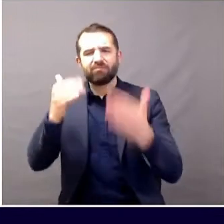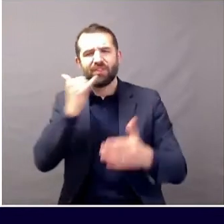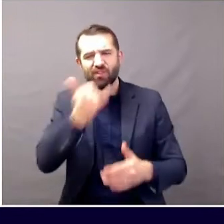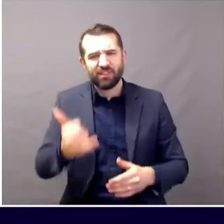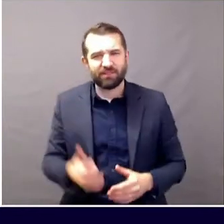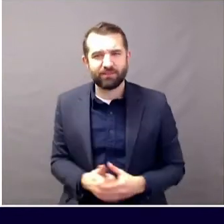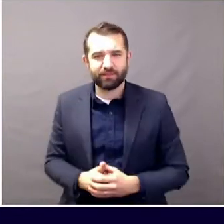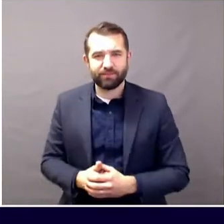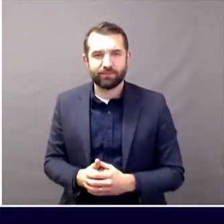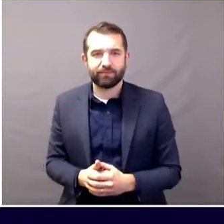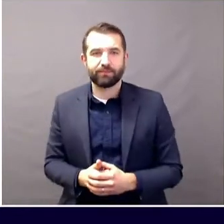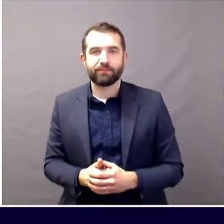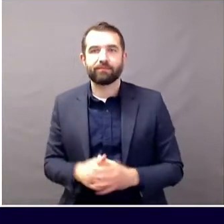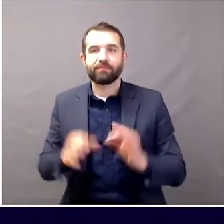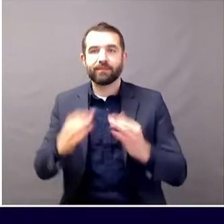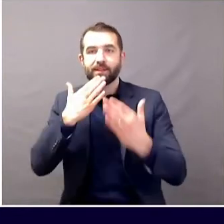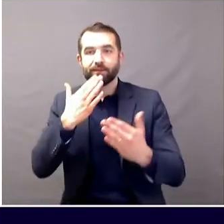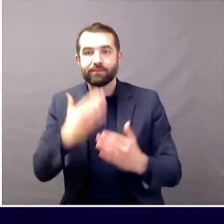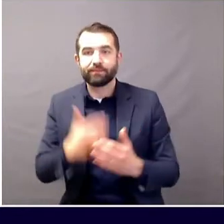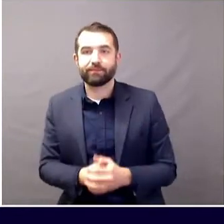to turn it over to Amy Brown next.